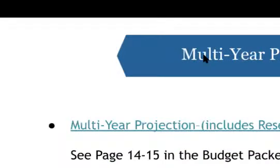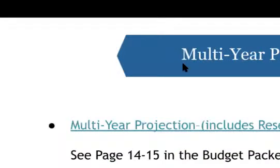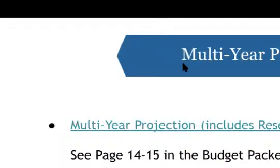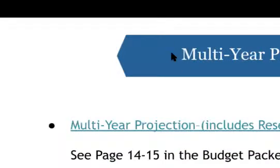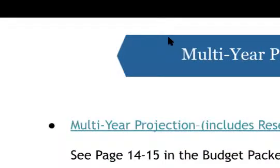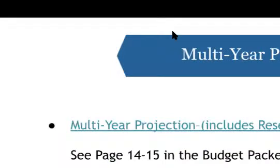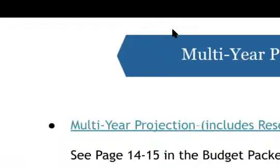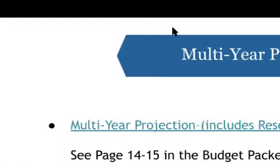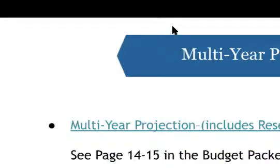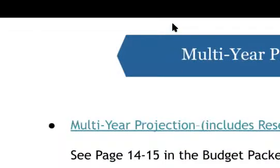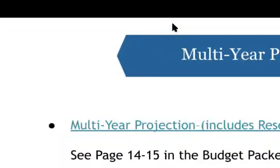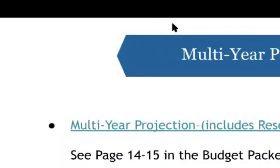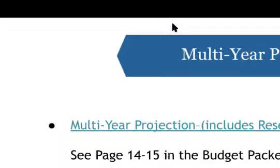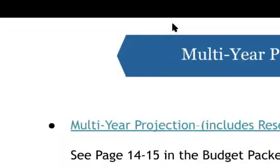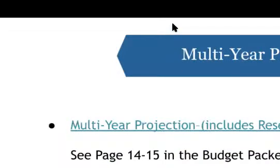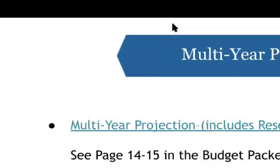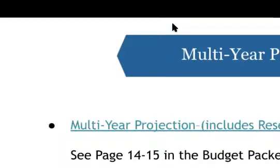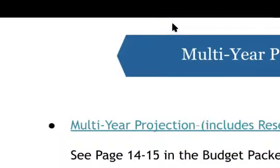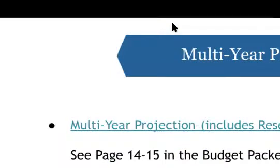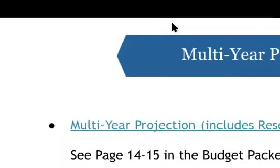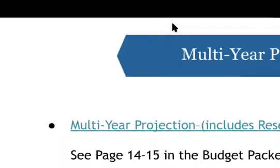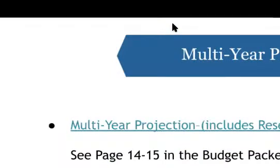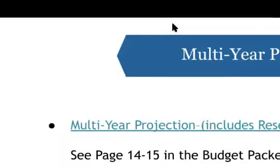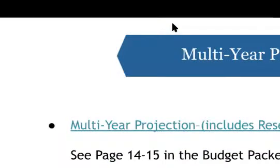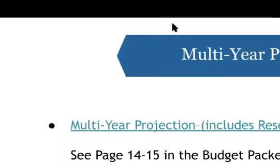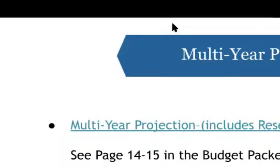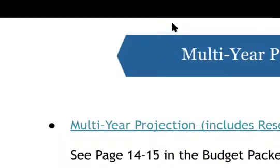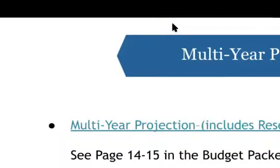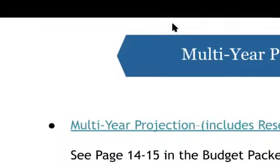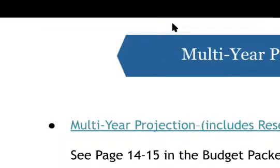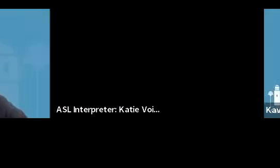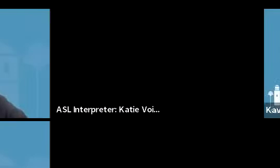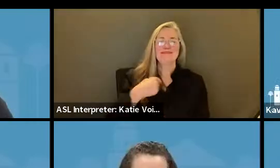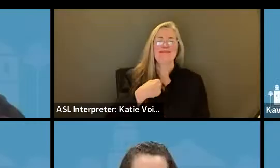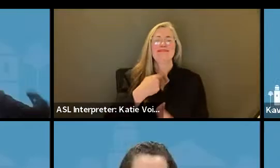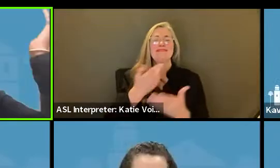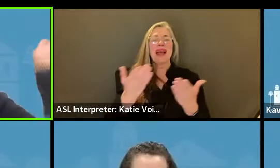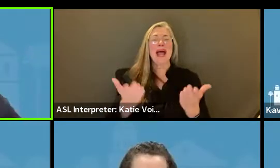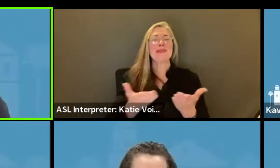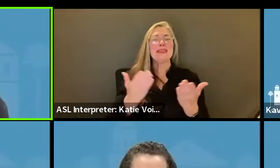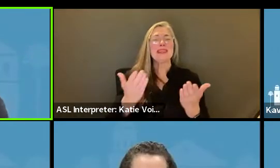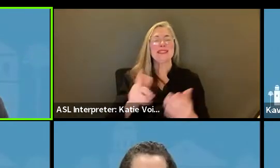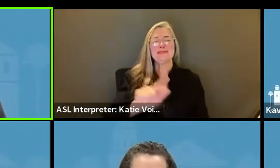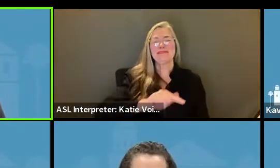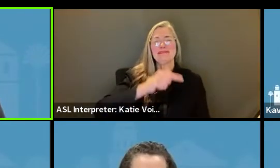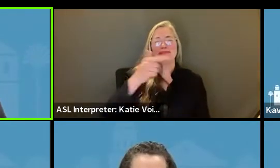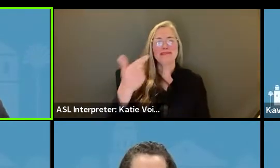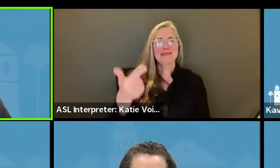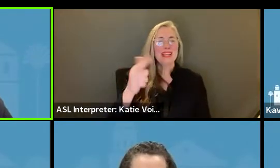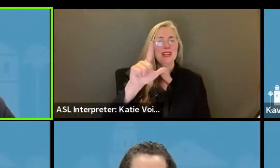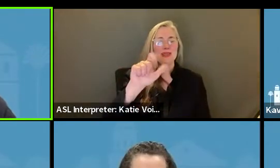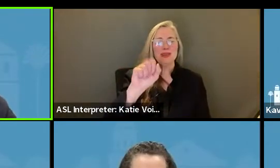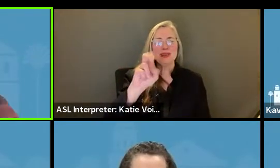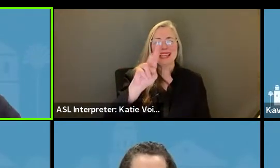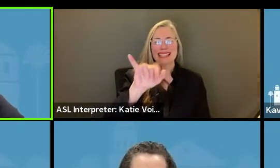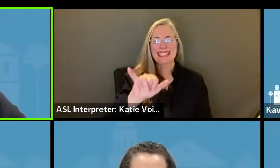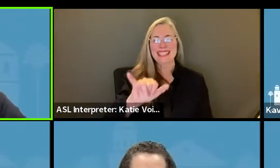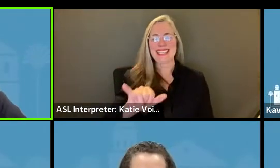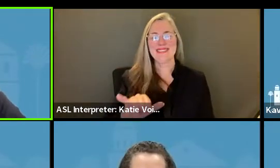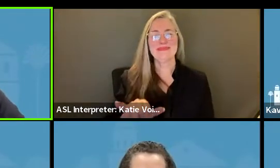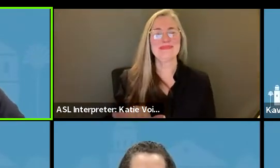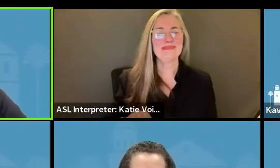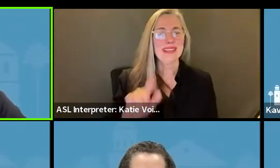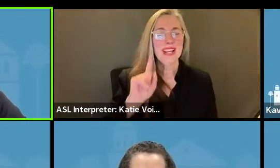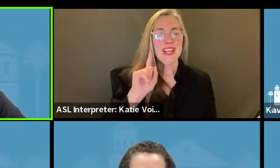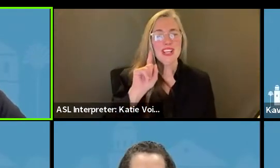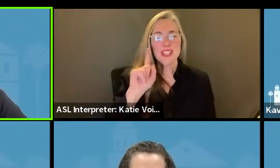So hopefully, is Lacey on here? Yes, I am here. I'm going to toss it over to Lacey. She's going to